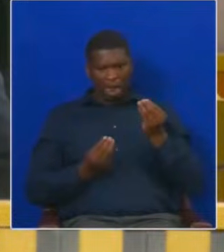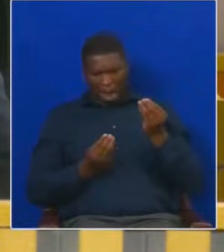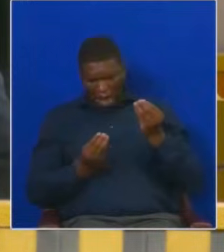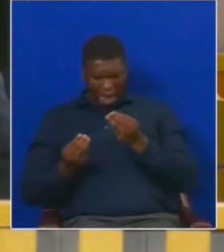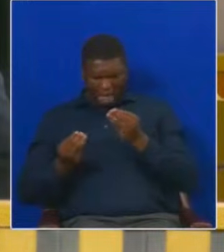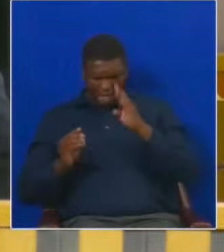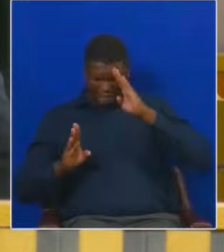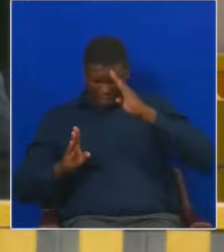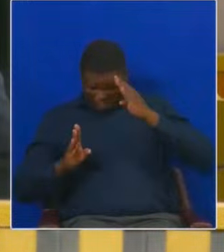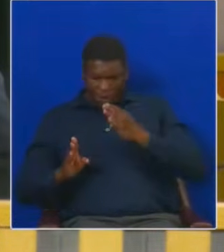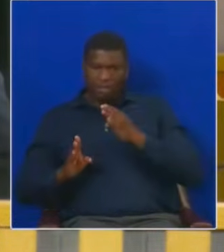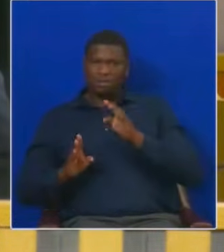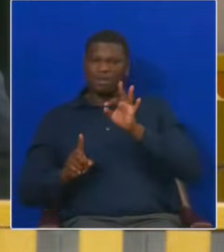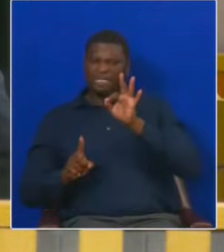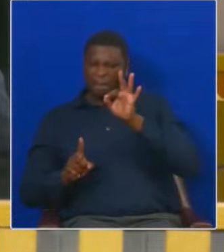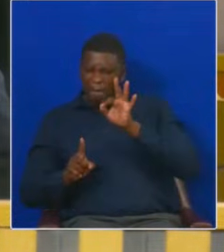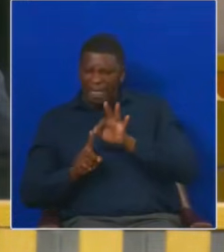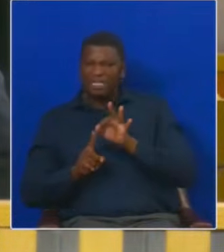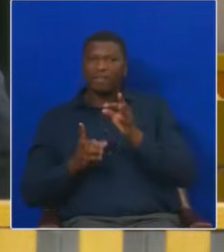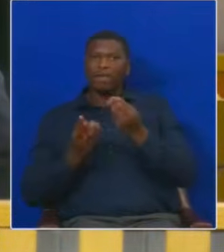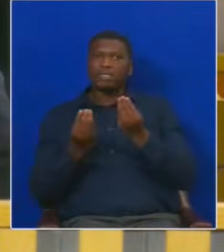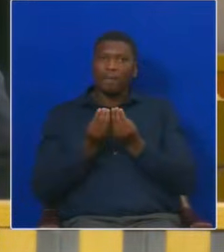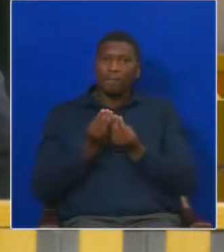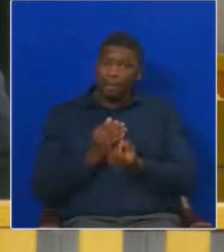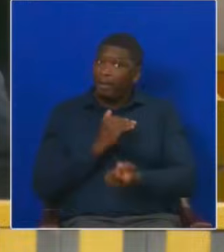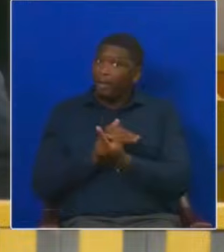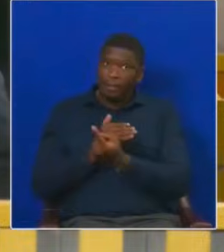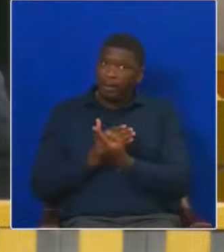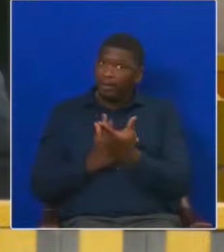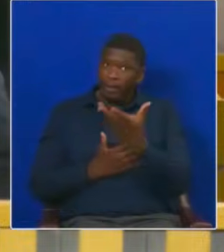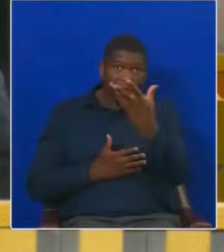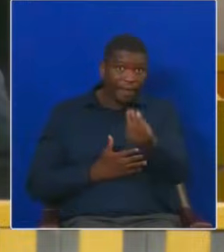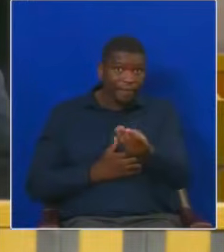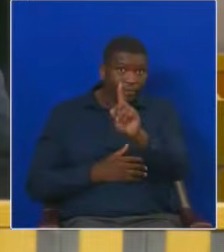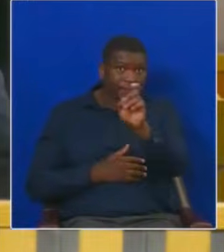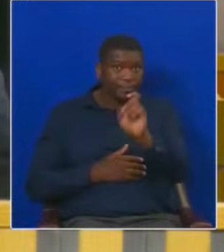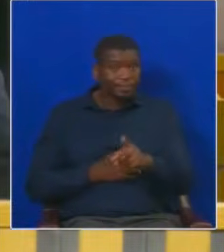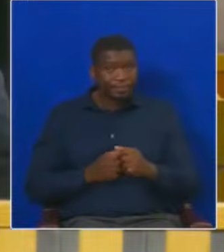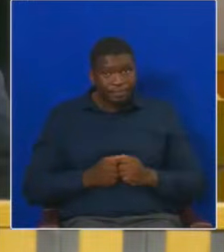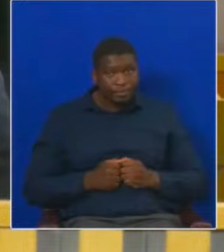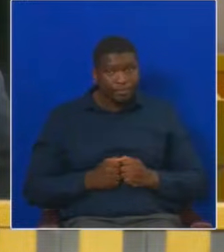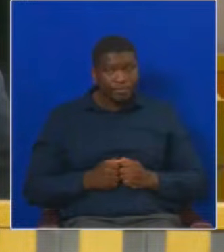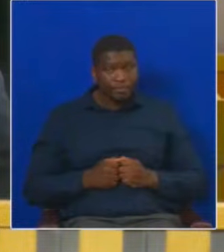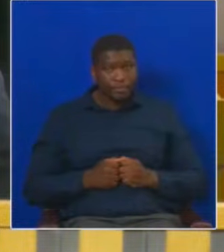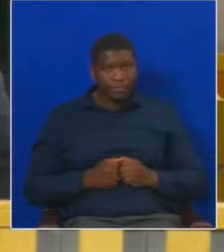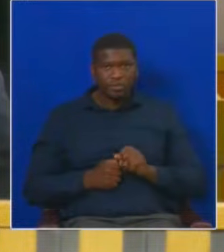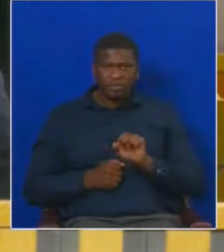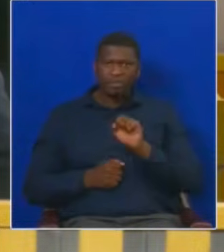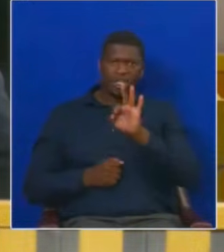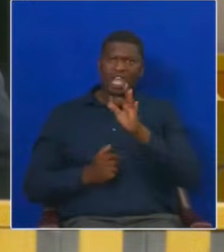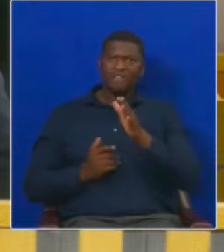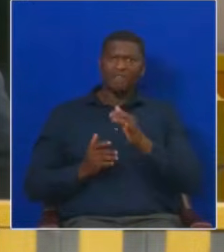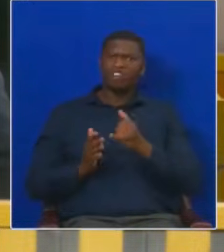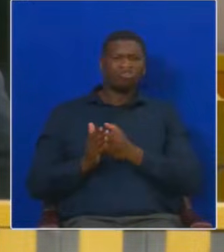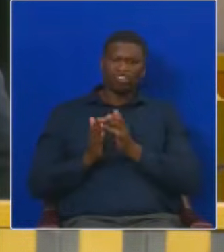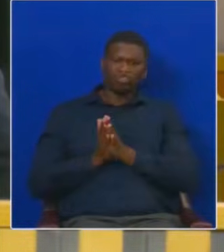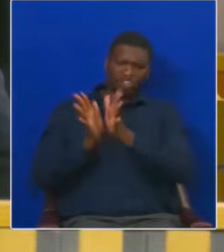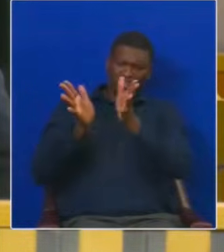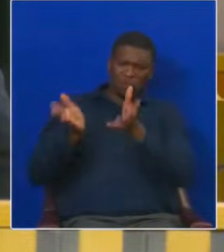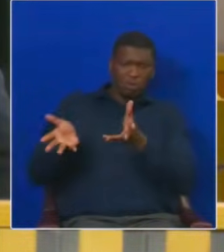specific aspect for whatever reason. But if there's nothing particular, we